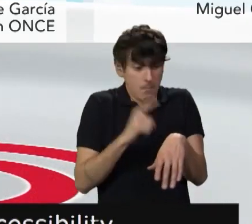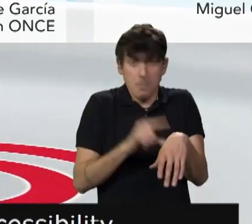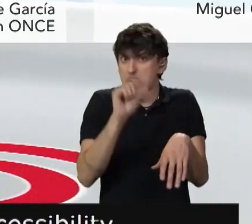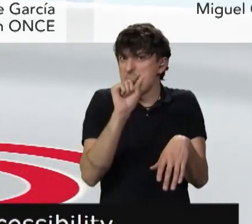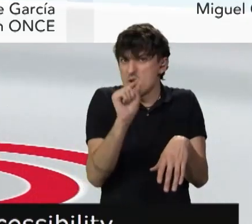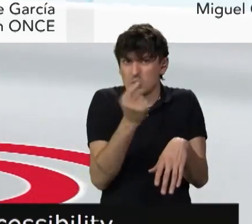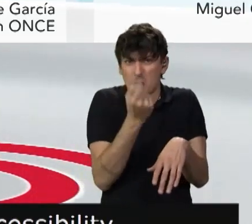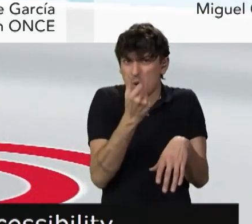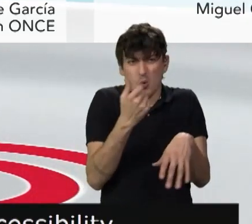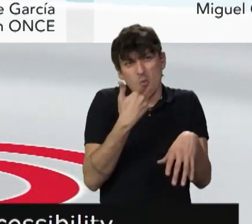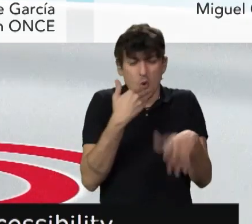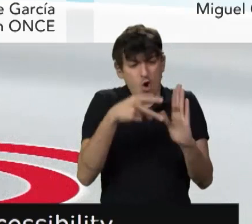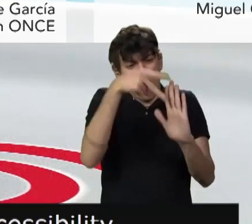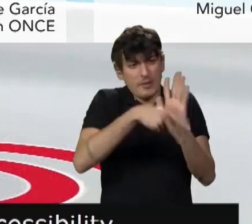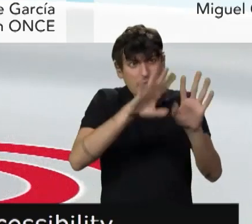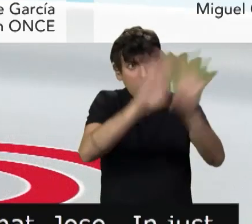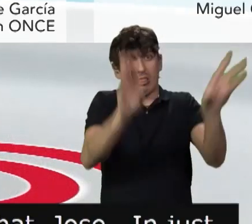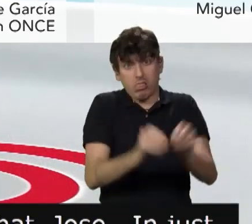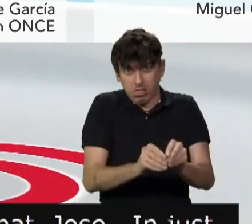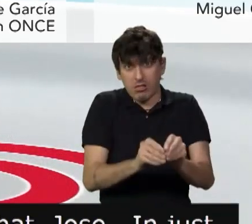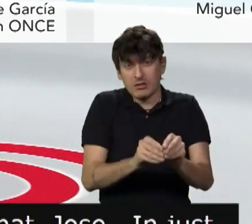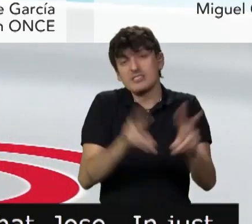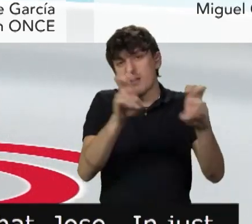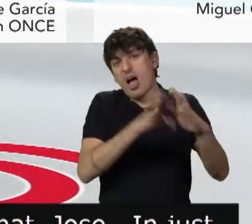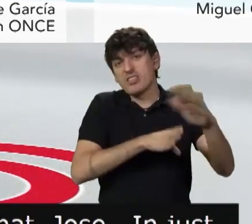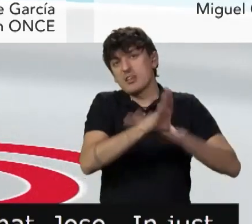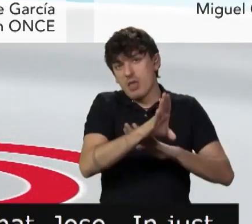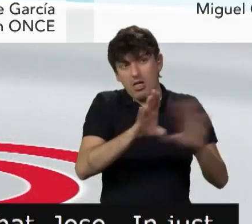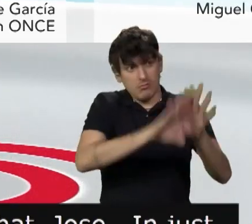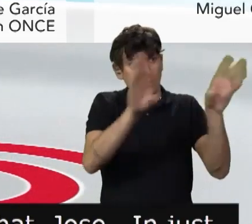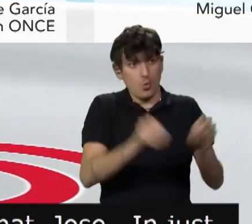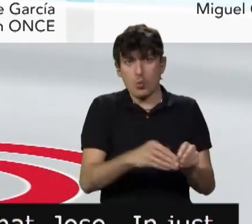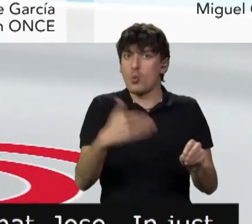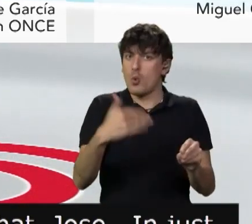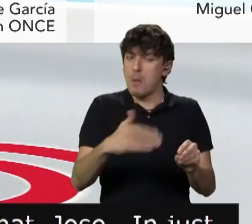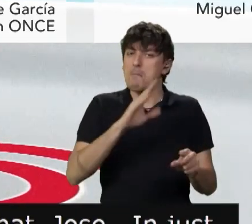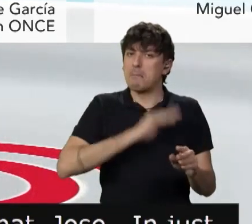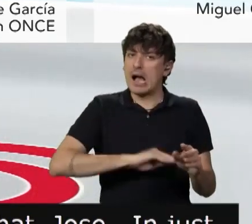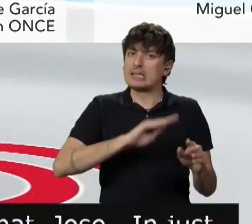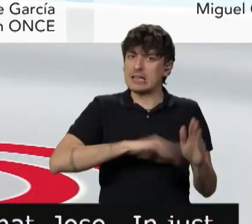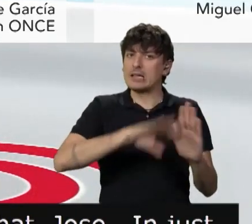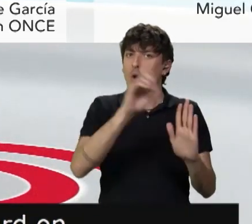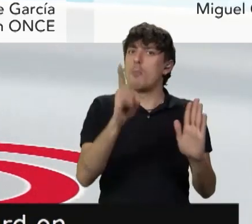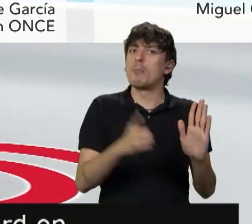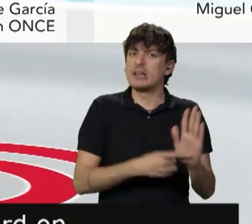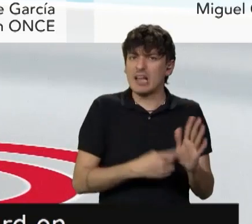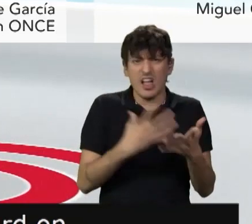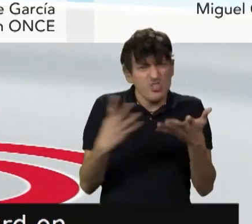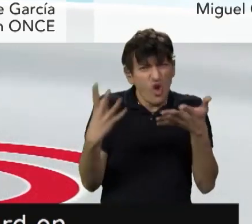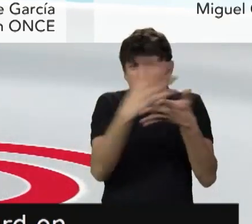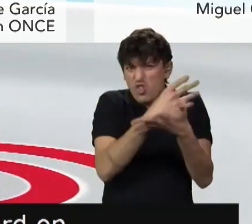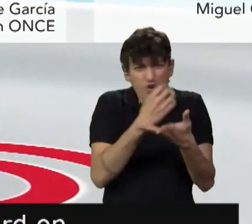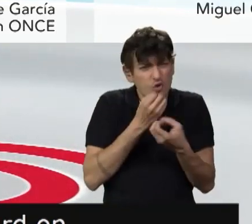really synthesized the standard on accessibility, which is quite complete. You